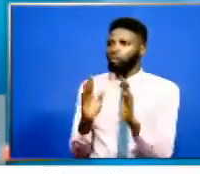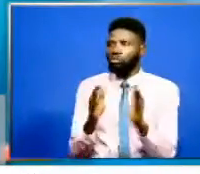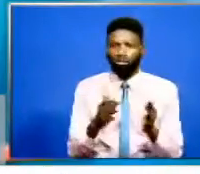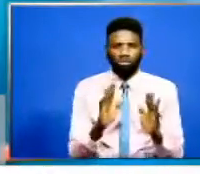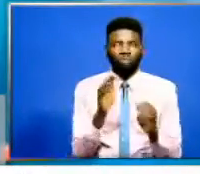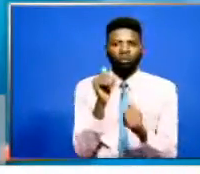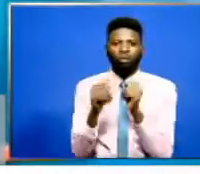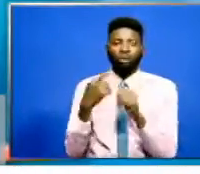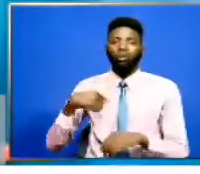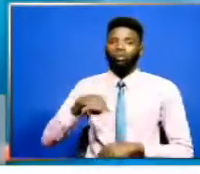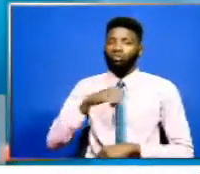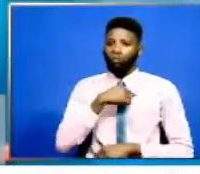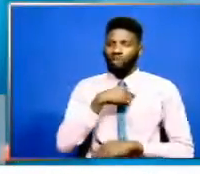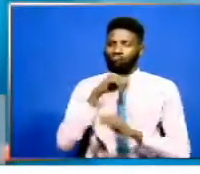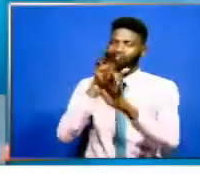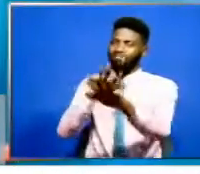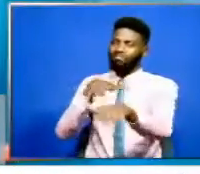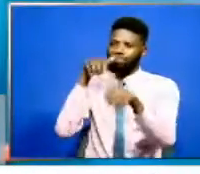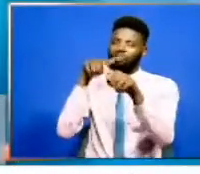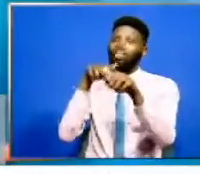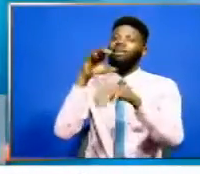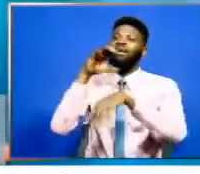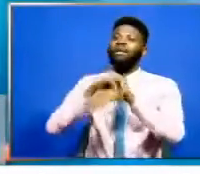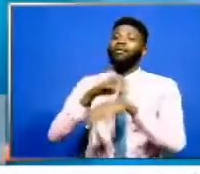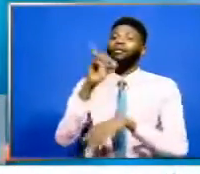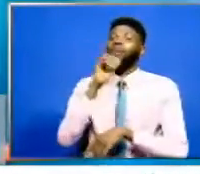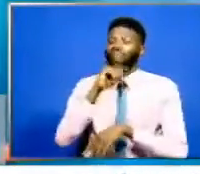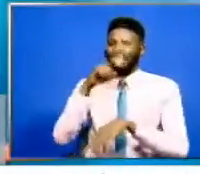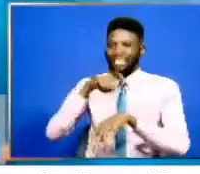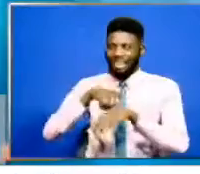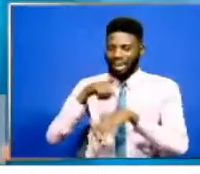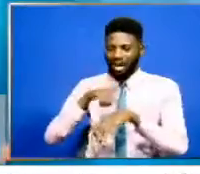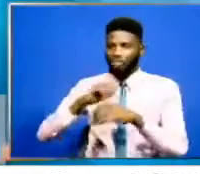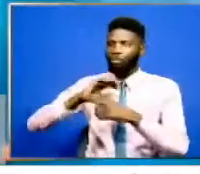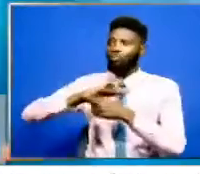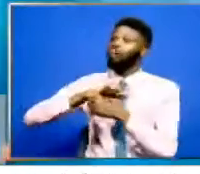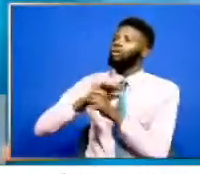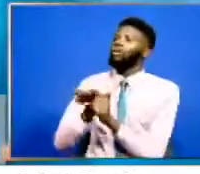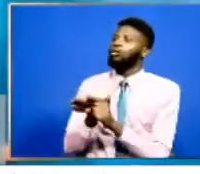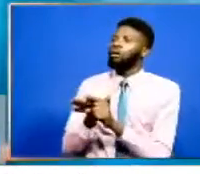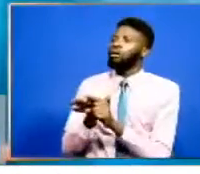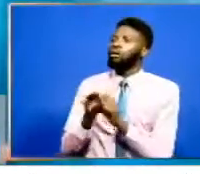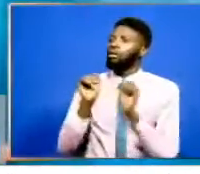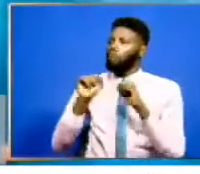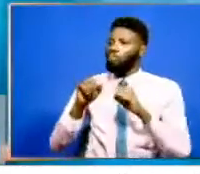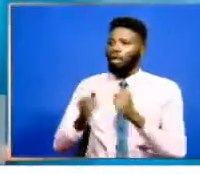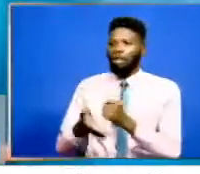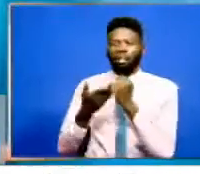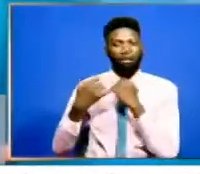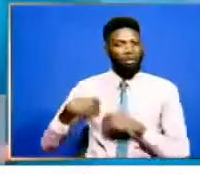to seize during this COVID pandemic can help us to reinforce